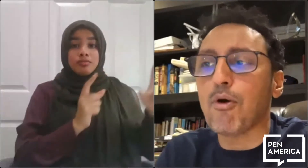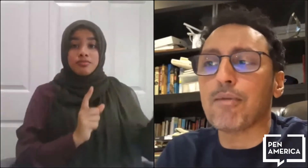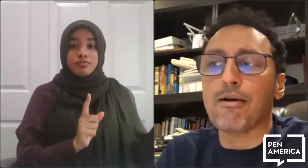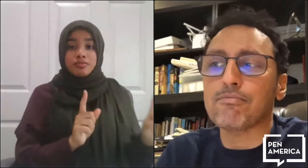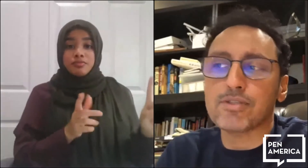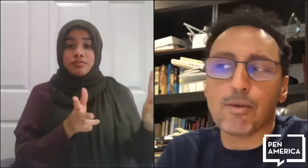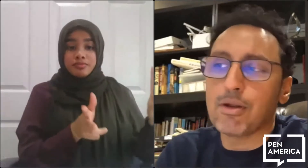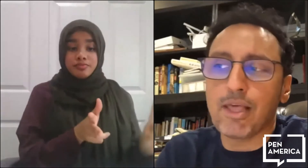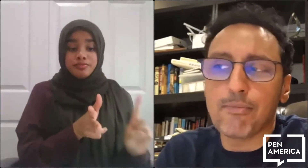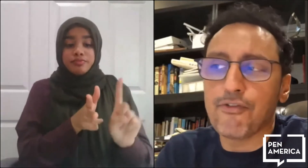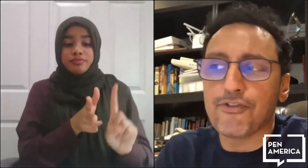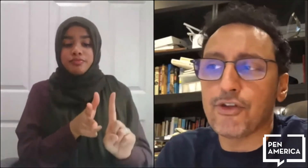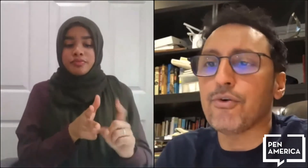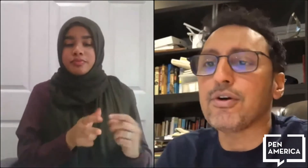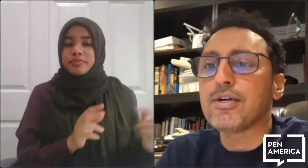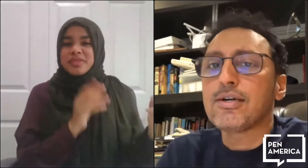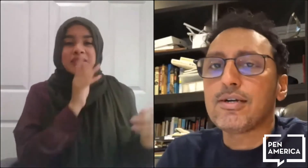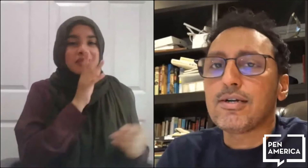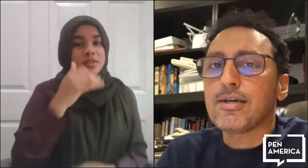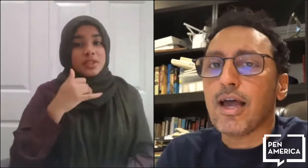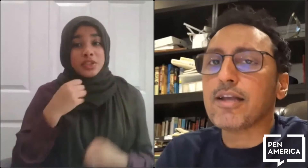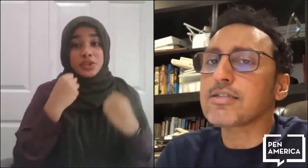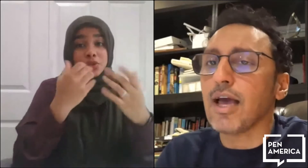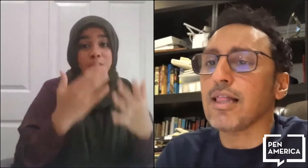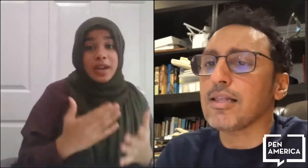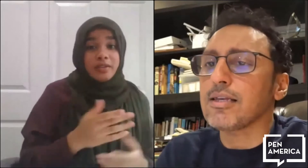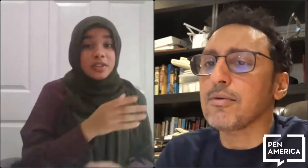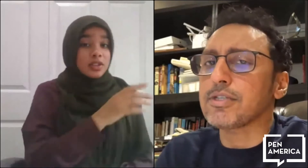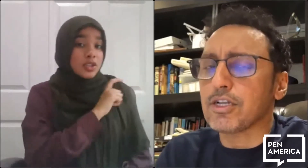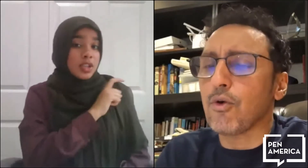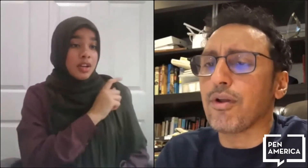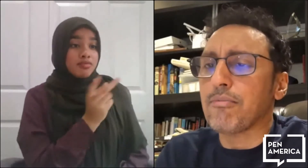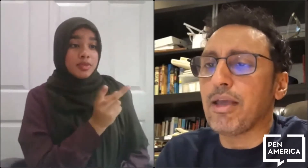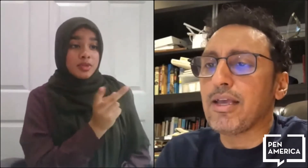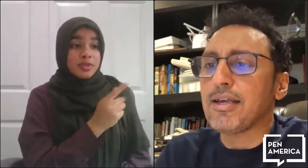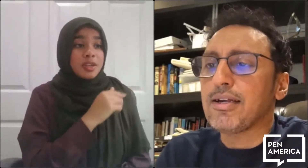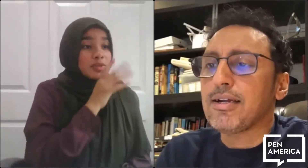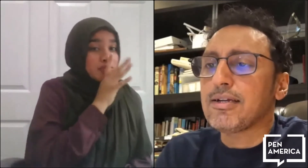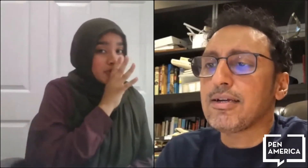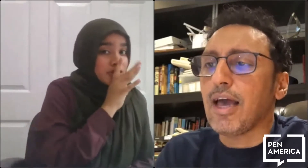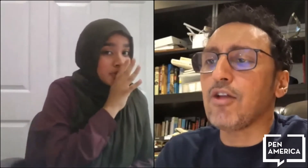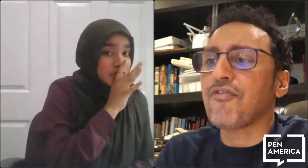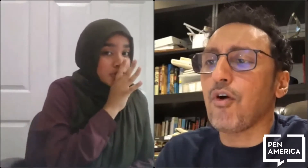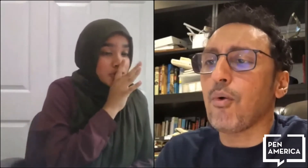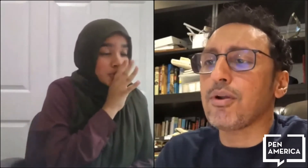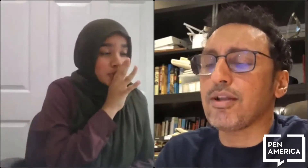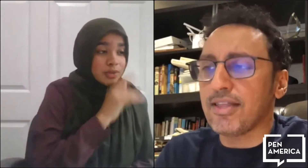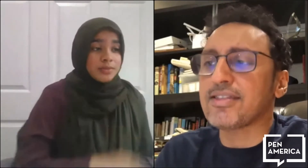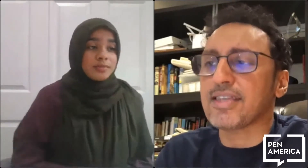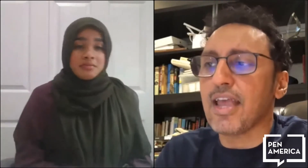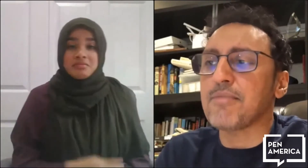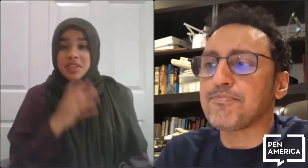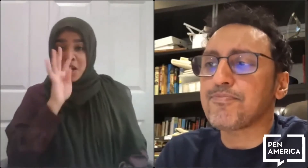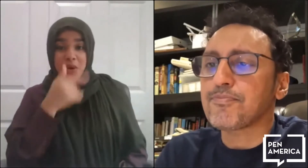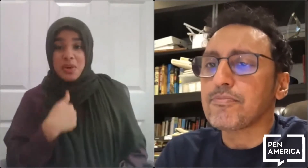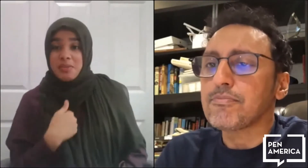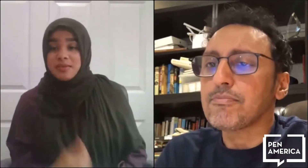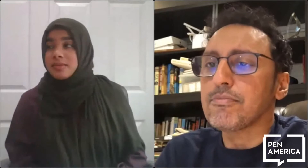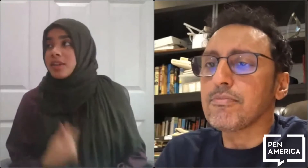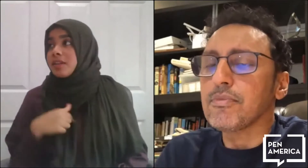driver spoke about someone they both knew. I could tell he was ignoring me. I looked forward and did the